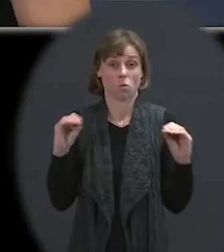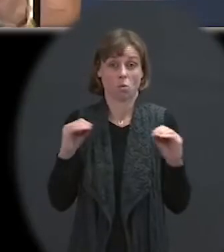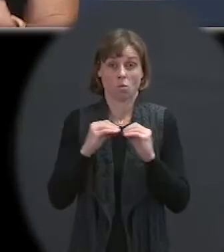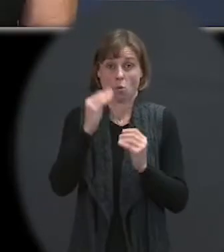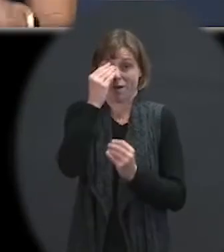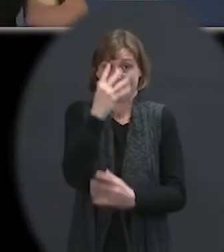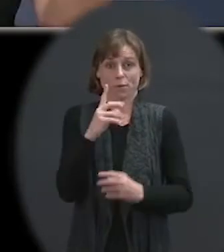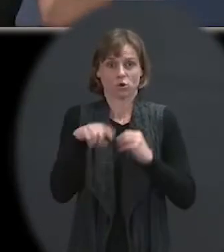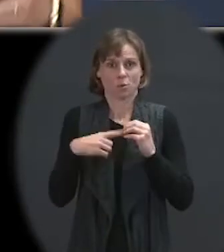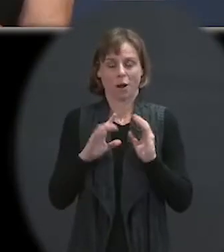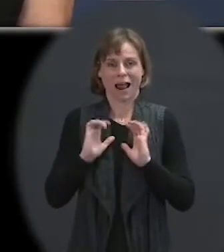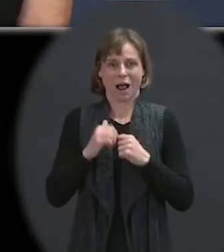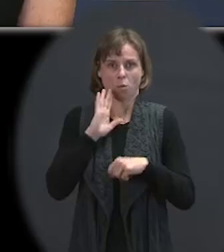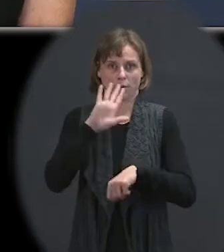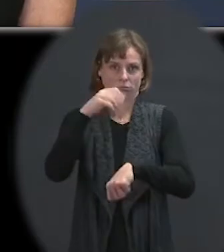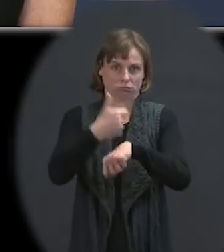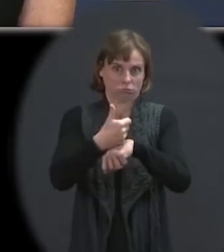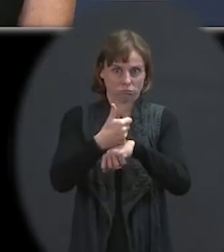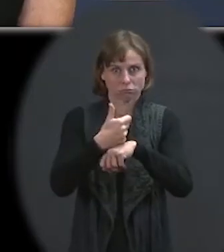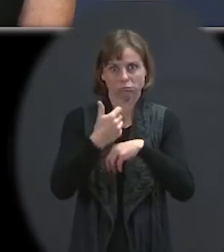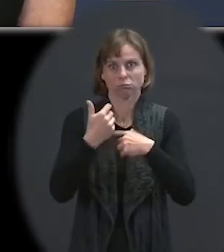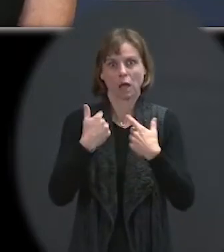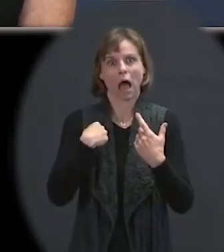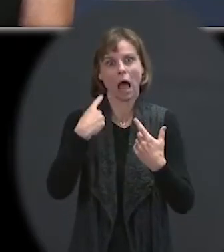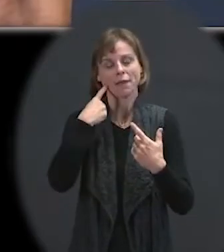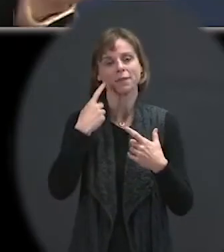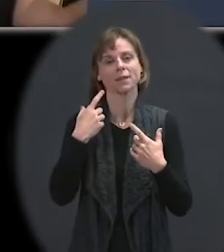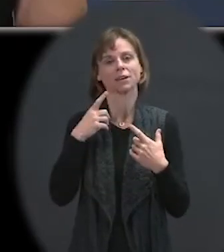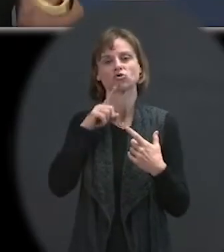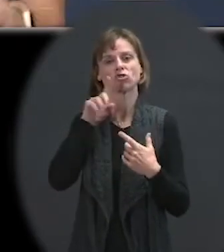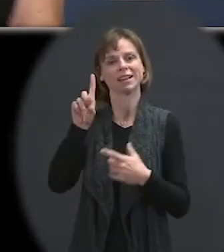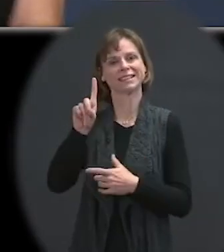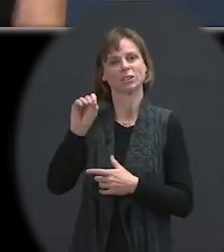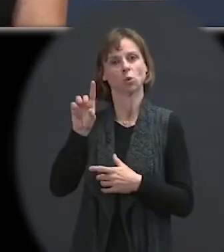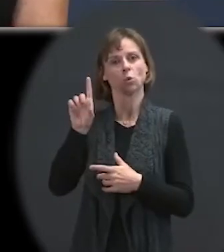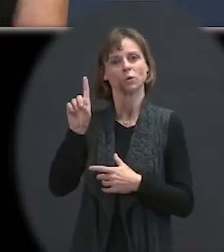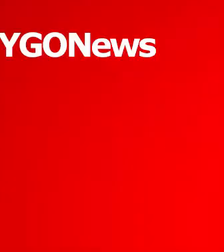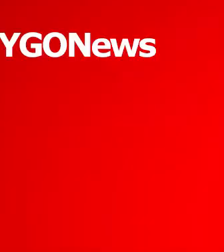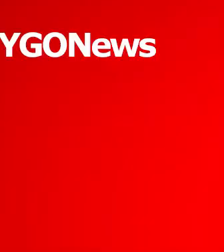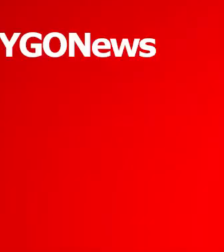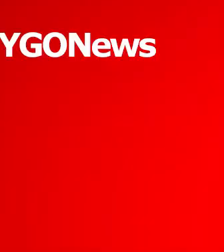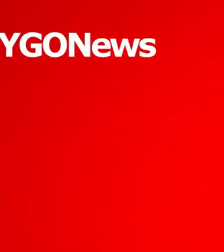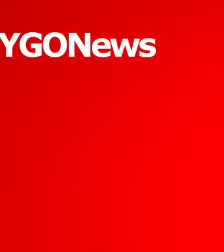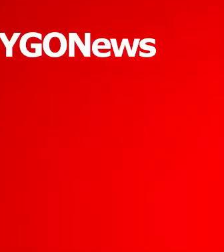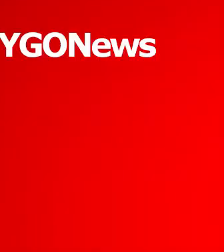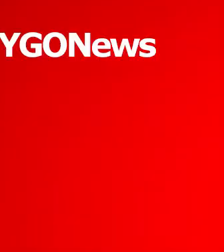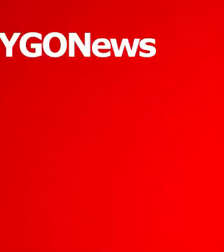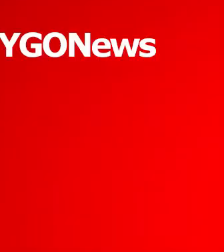kind of the format of it. I think right now it's under the purview of the Department of Defense, hence why they discussed the issue.